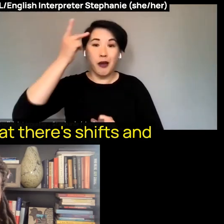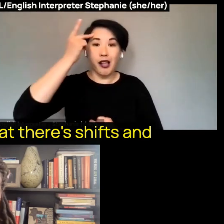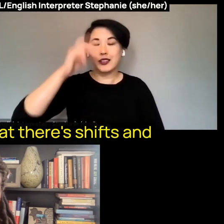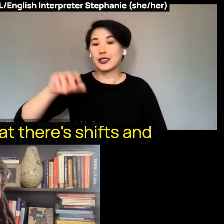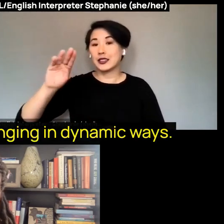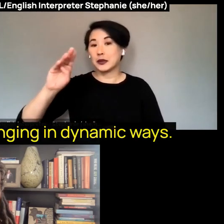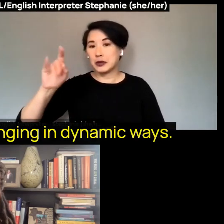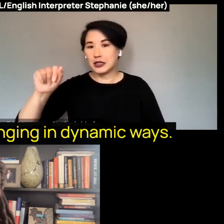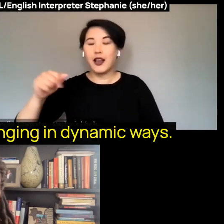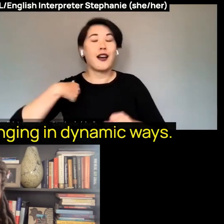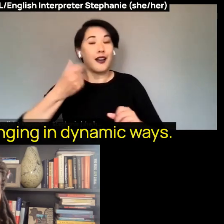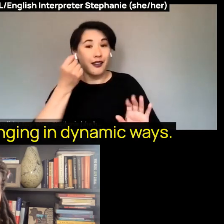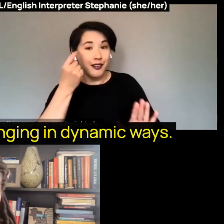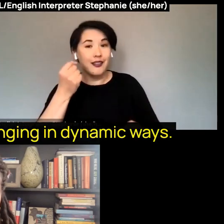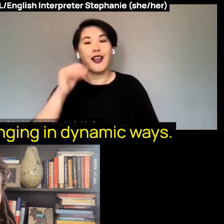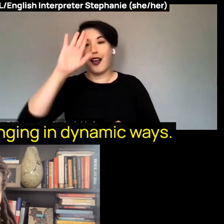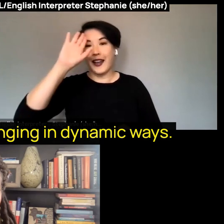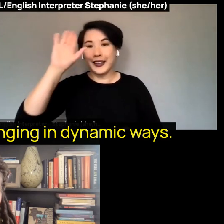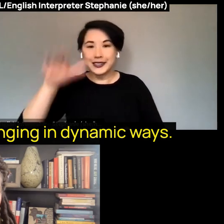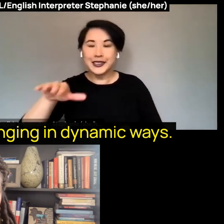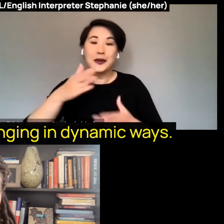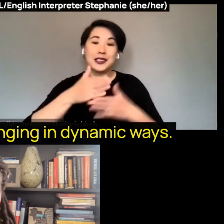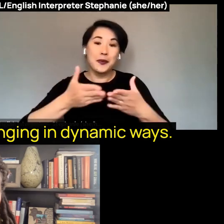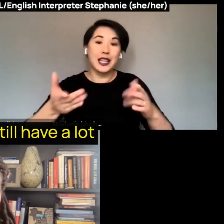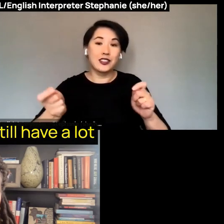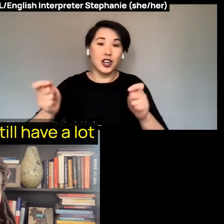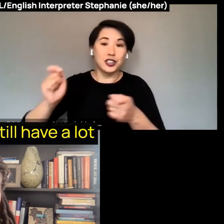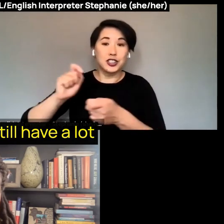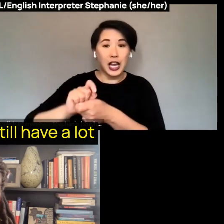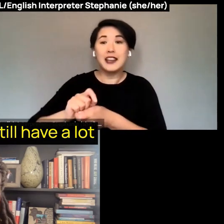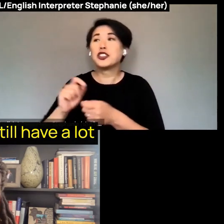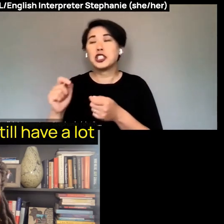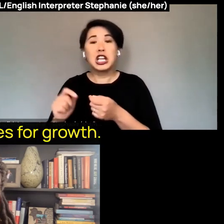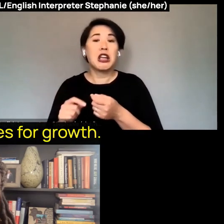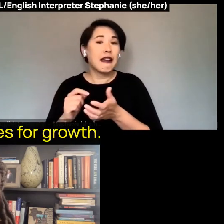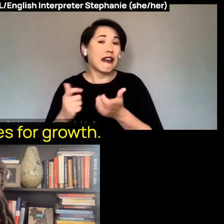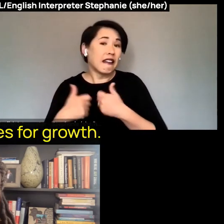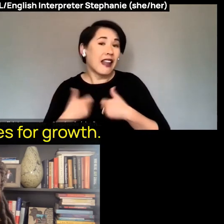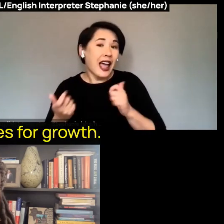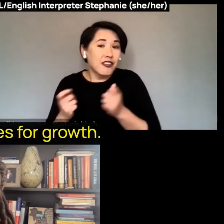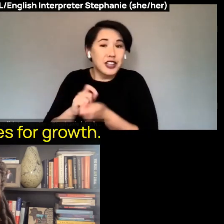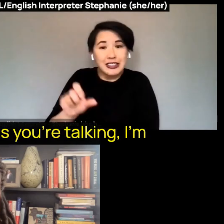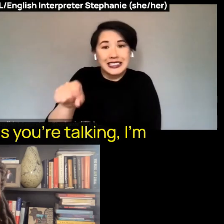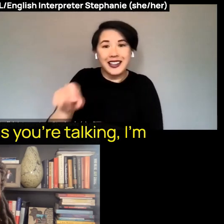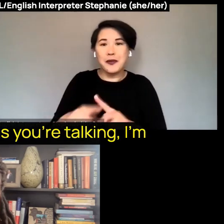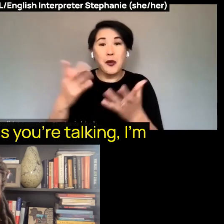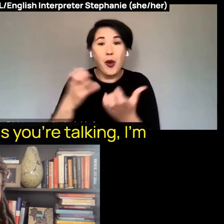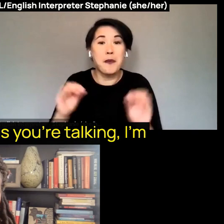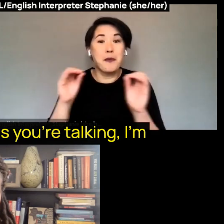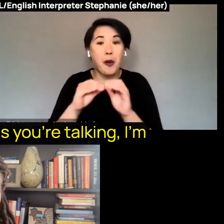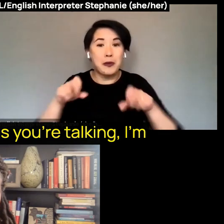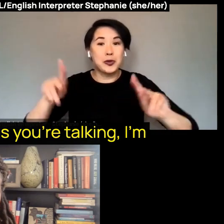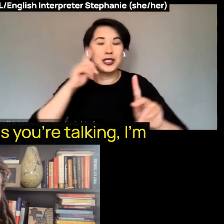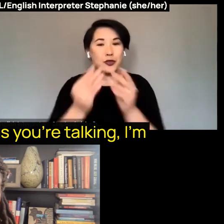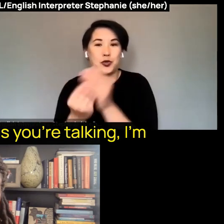there's shifts and there's things that are changing in dynamic ways, but likely still a lot more opportunities for growth. And